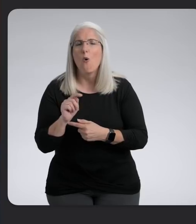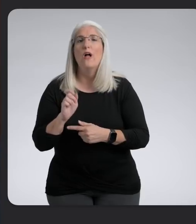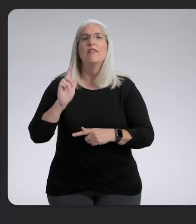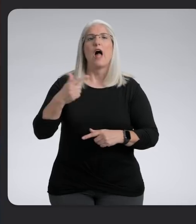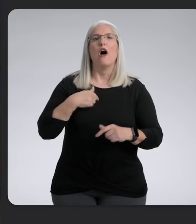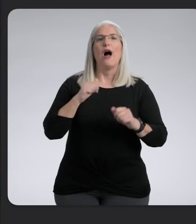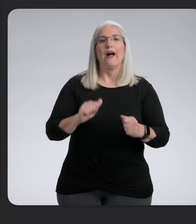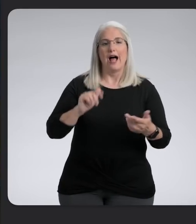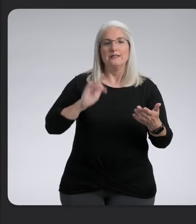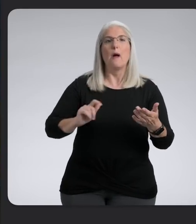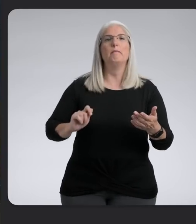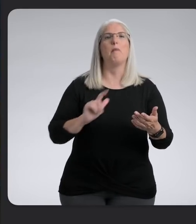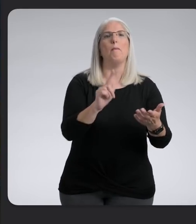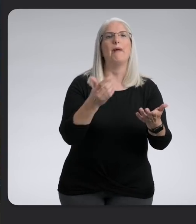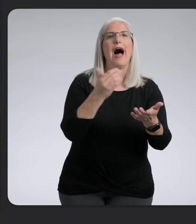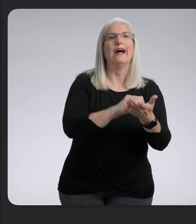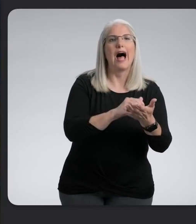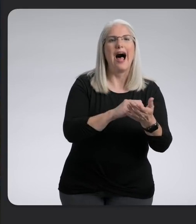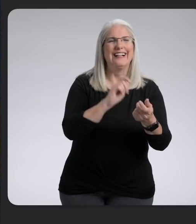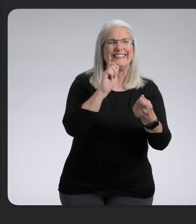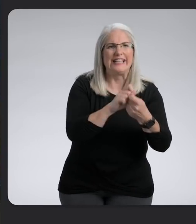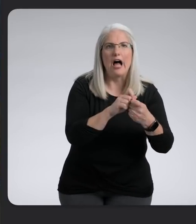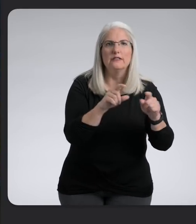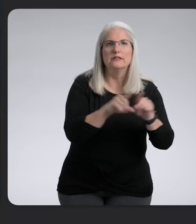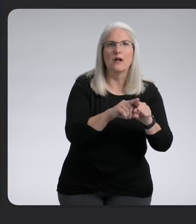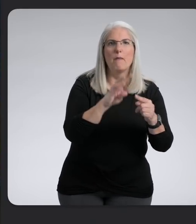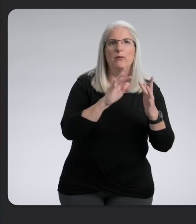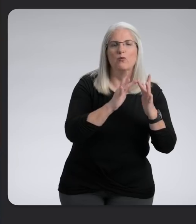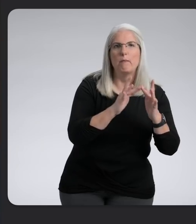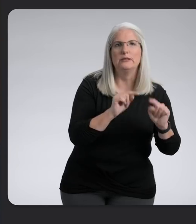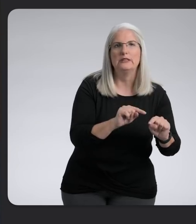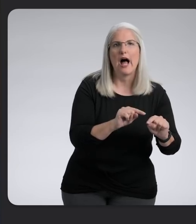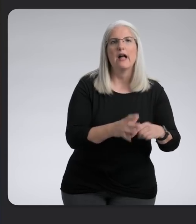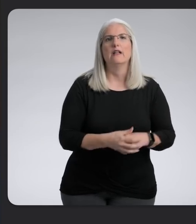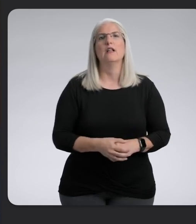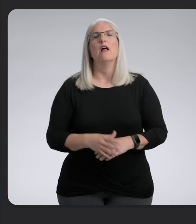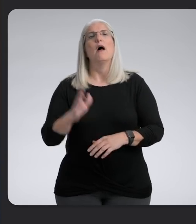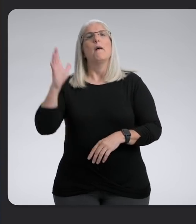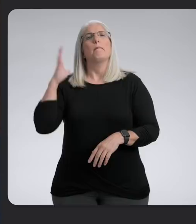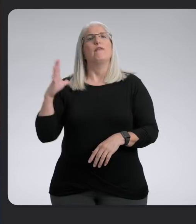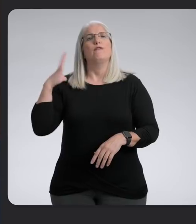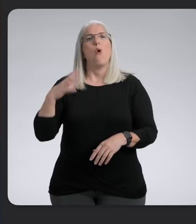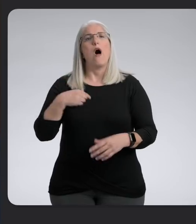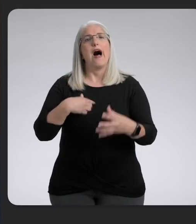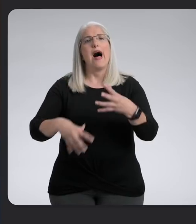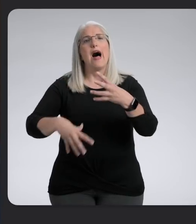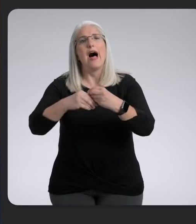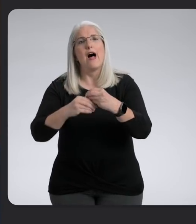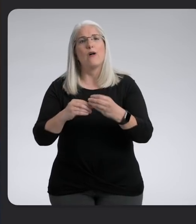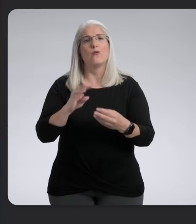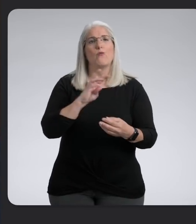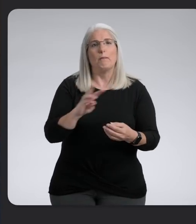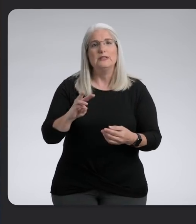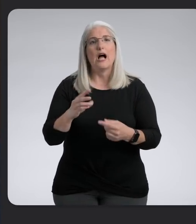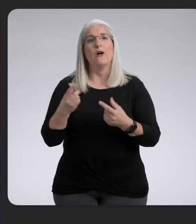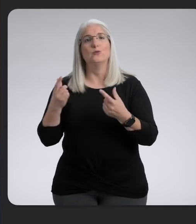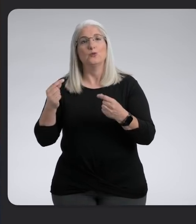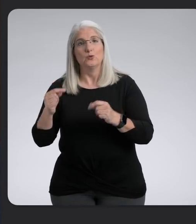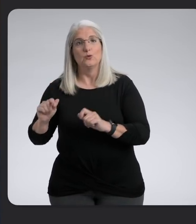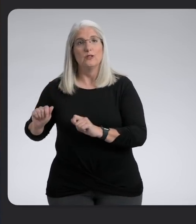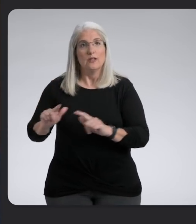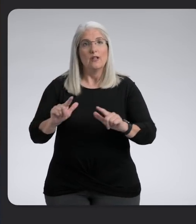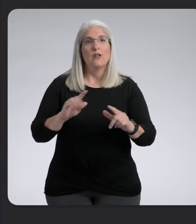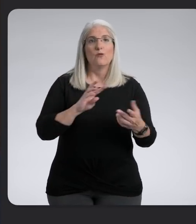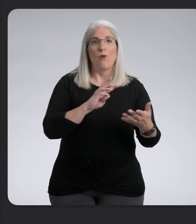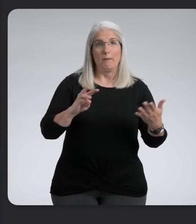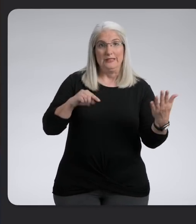this exact site. Let's go to a website I added a link to earlier. A small thumbnail pops up in the corner that allows me to quickly